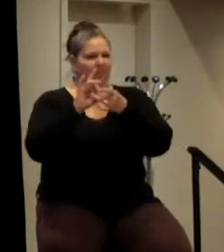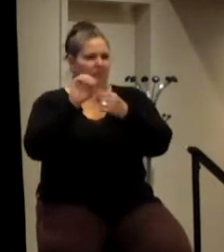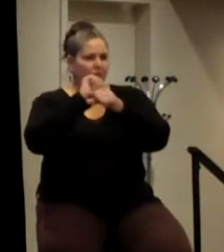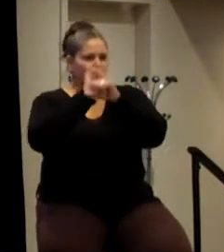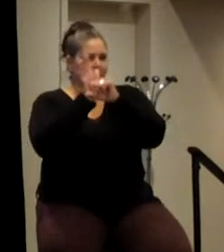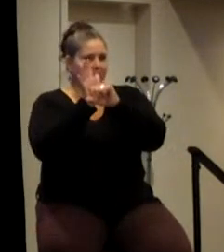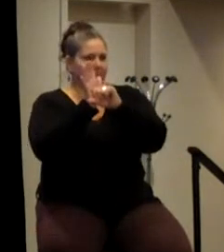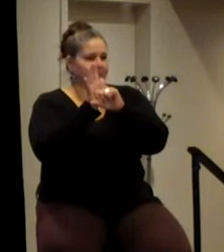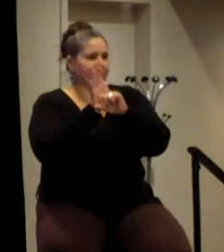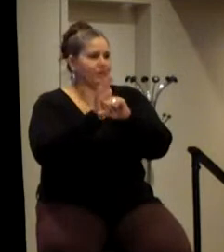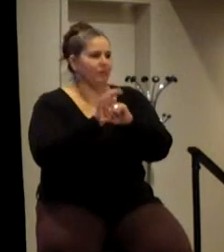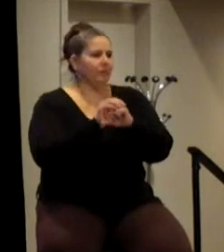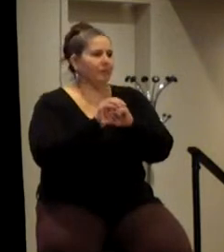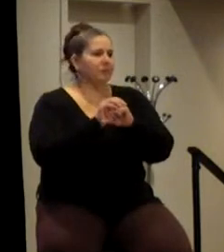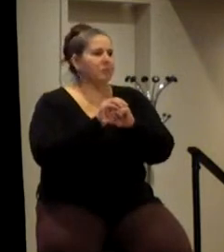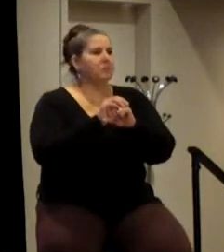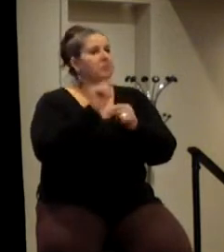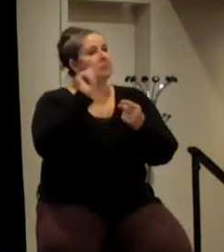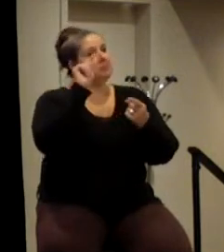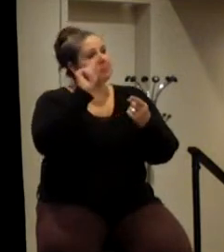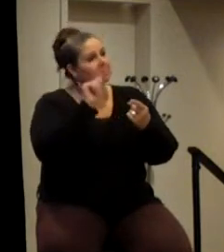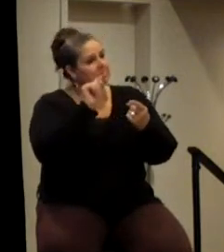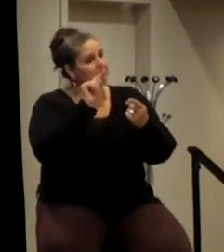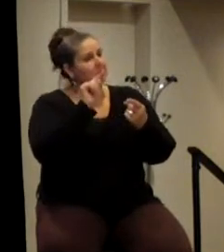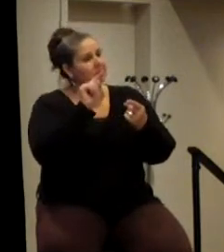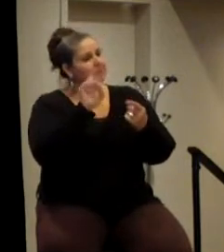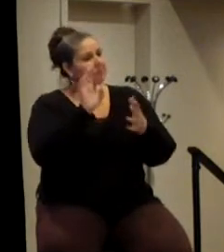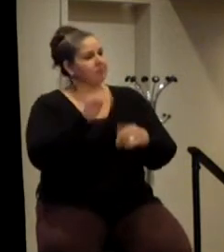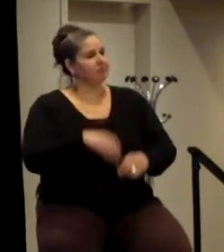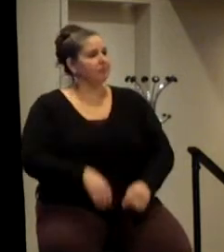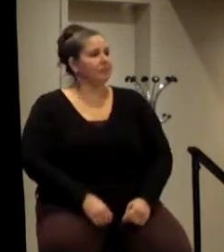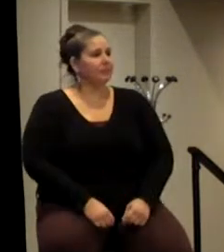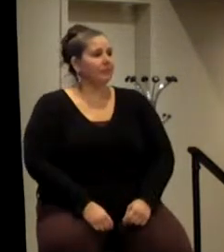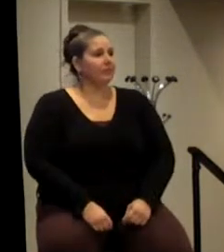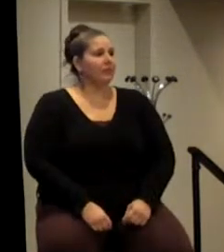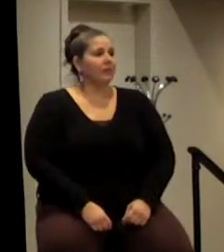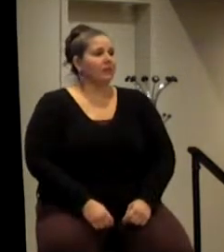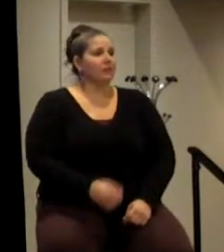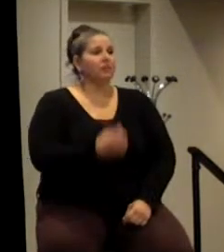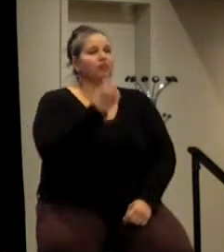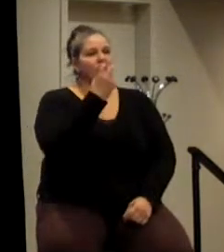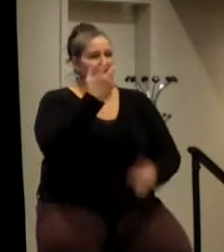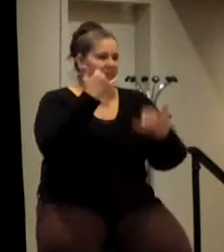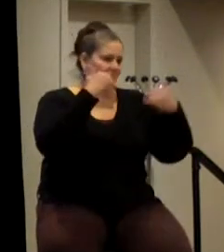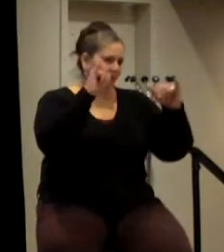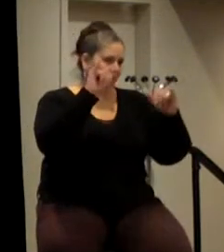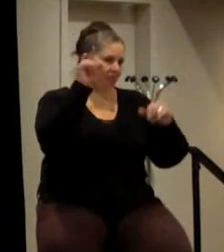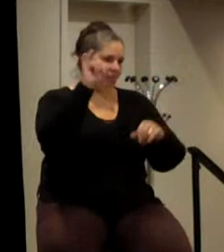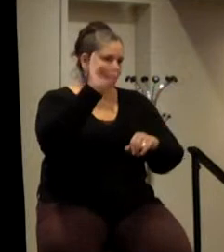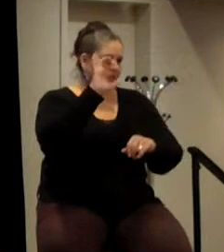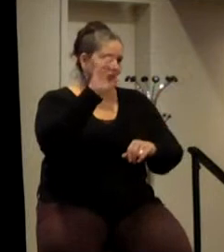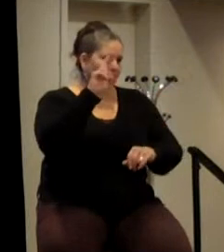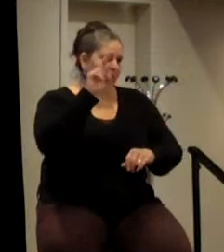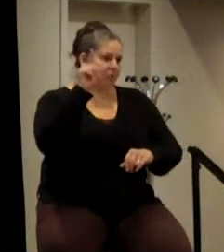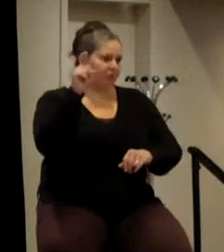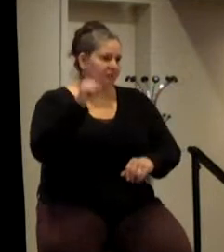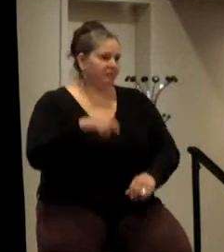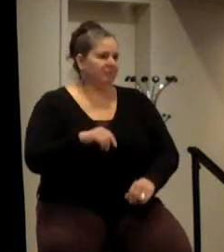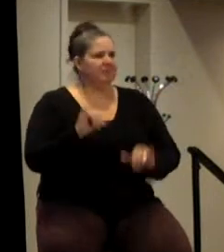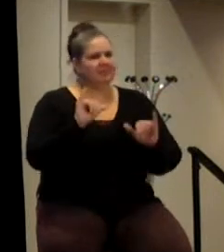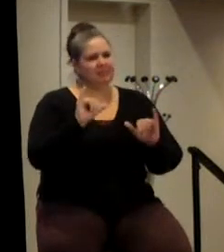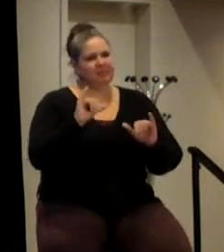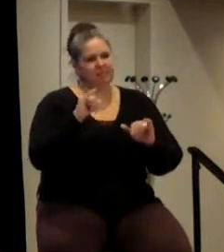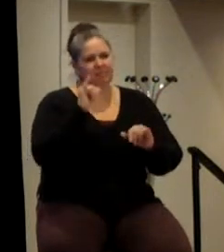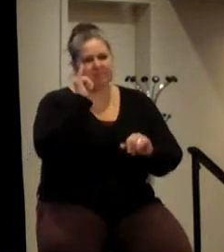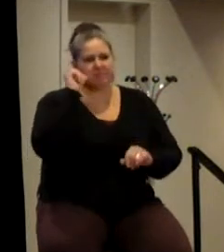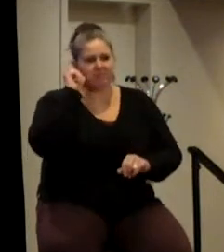We have 12 of our residents in the ICU room. I think that was where we were yesterday, or pretty close to it.